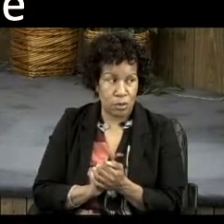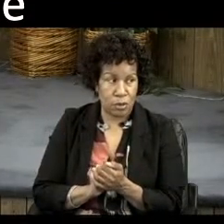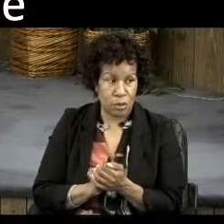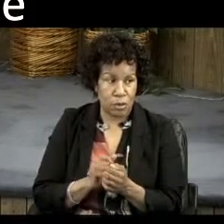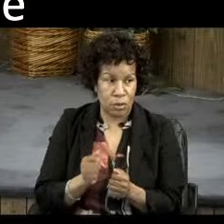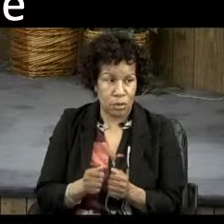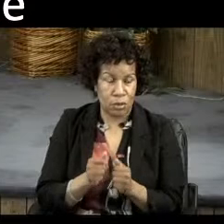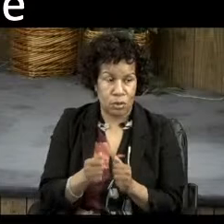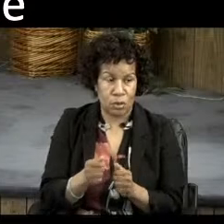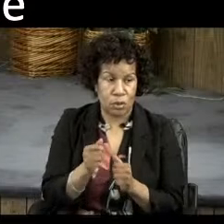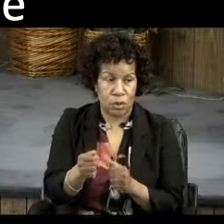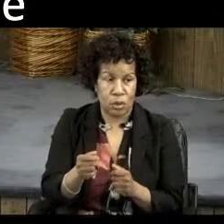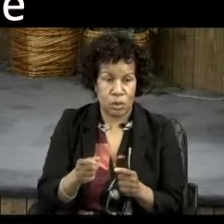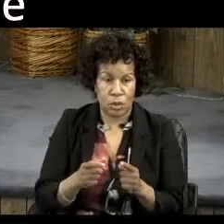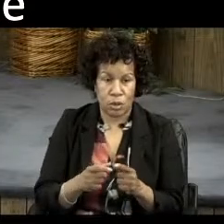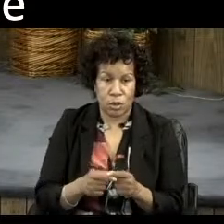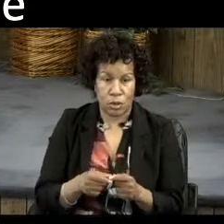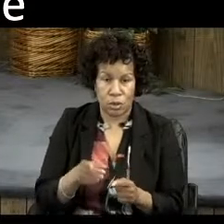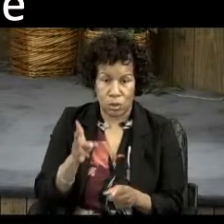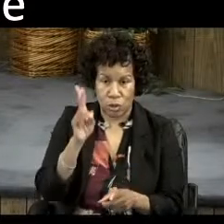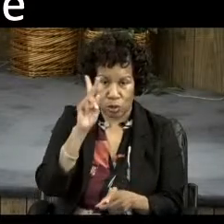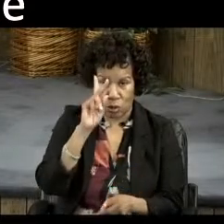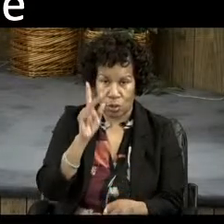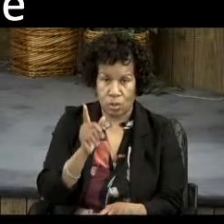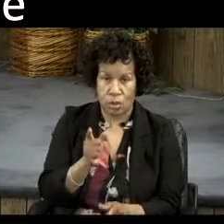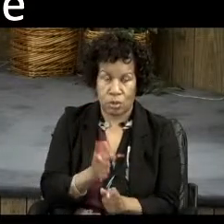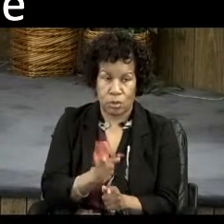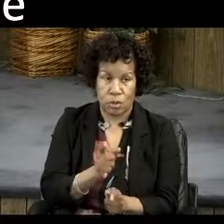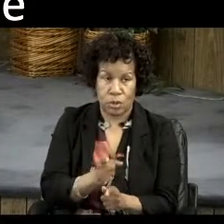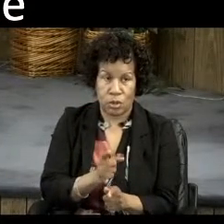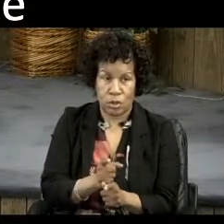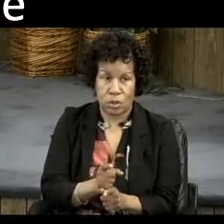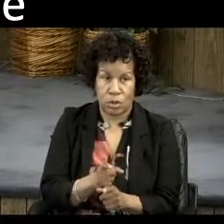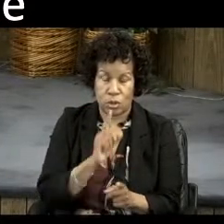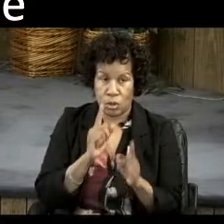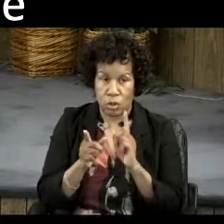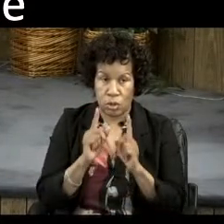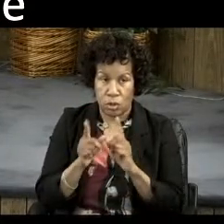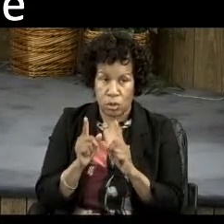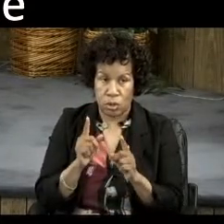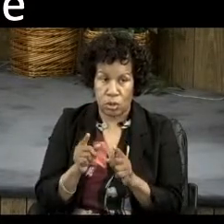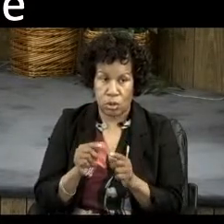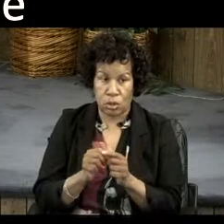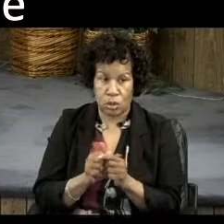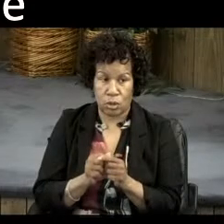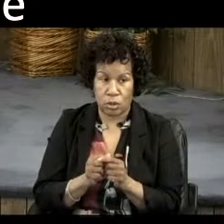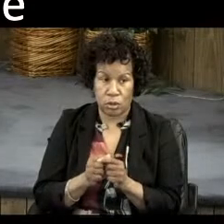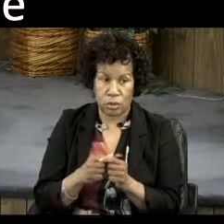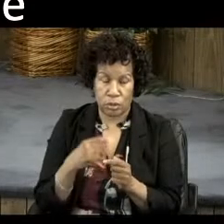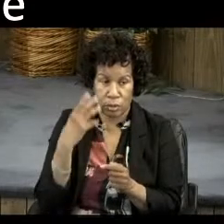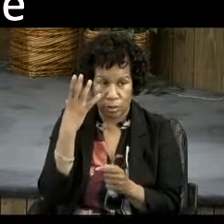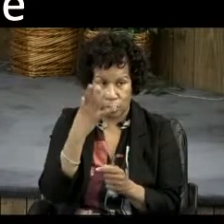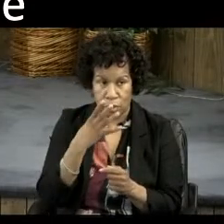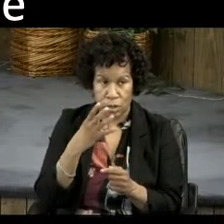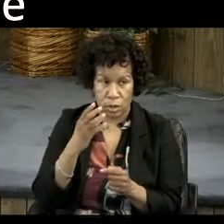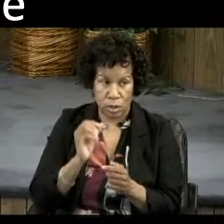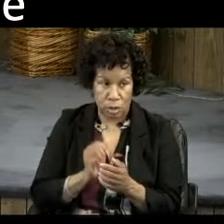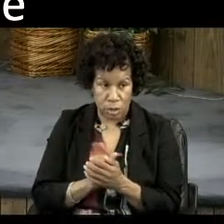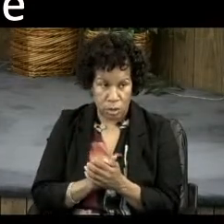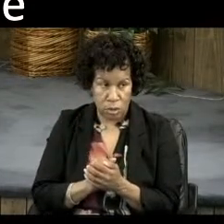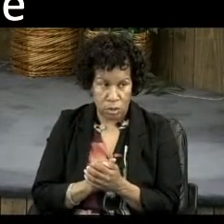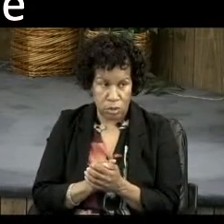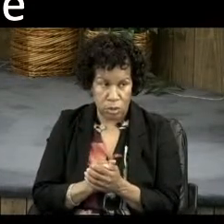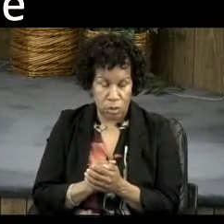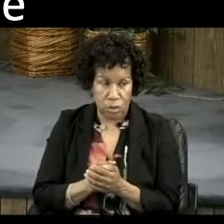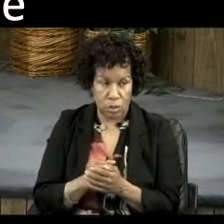running to his brothers to greet them. And he talked with them. Behold, there came up the champion